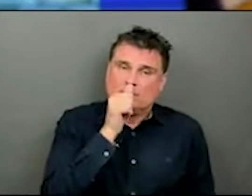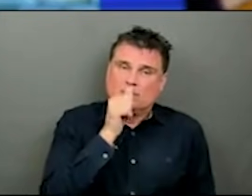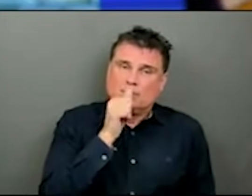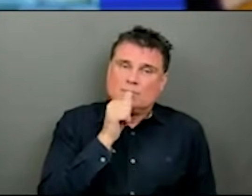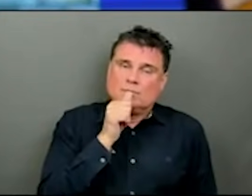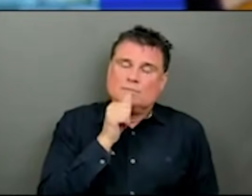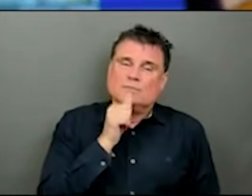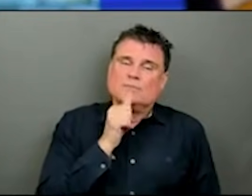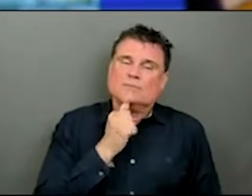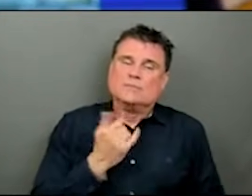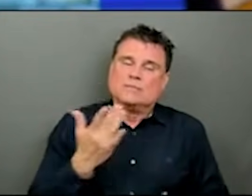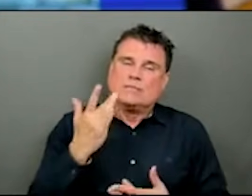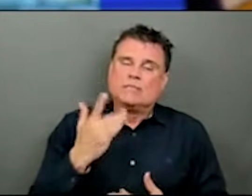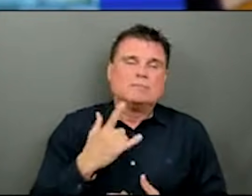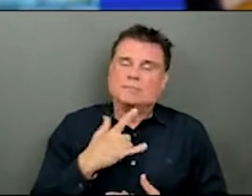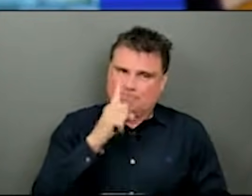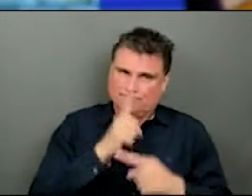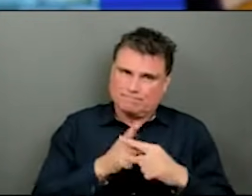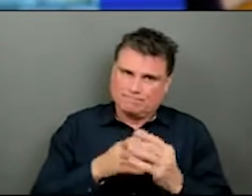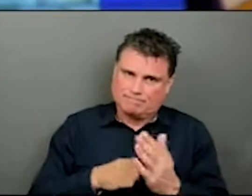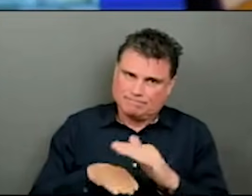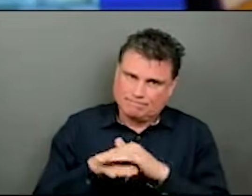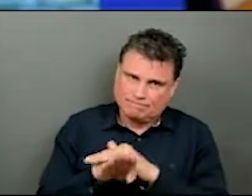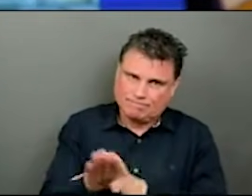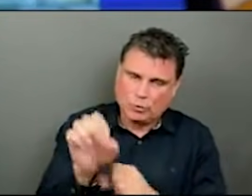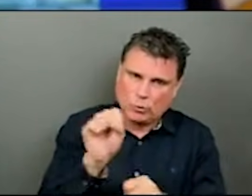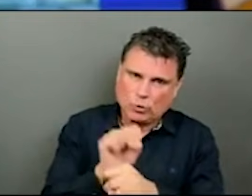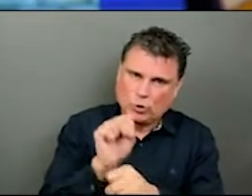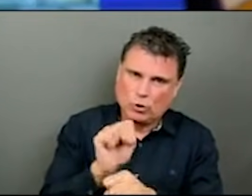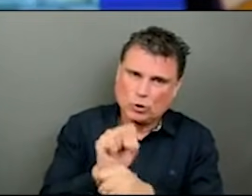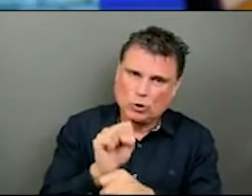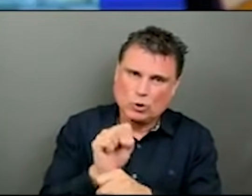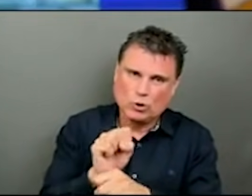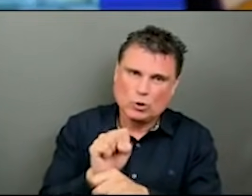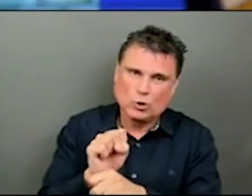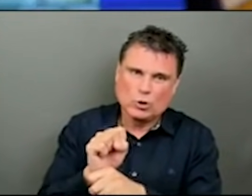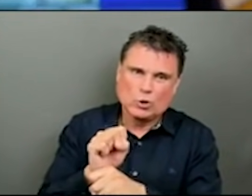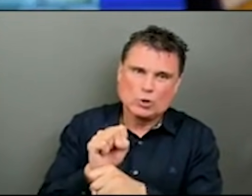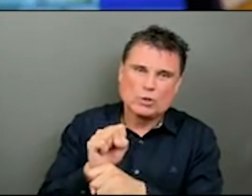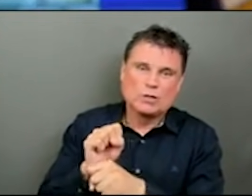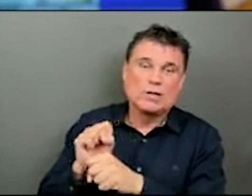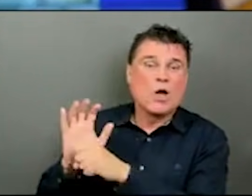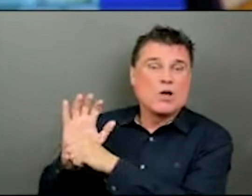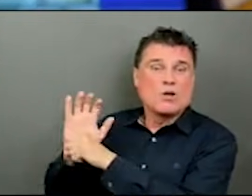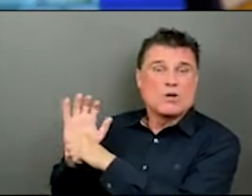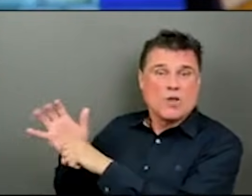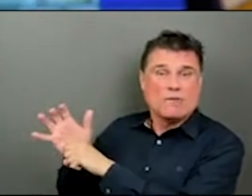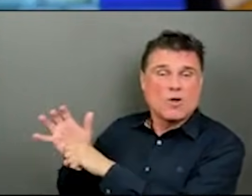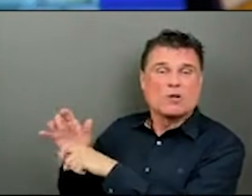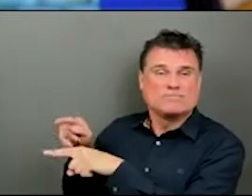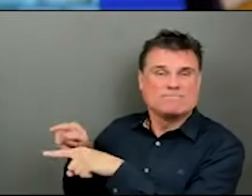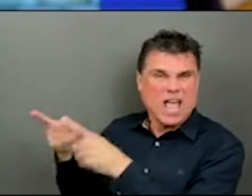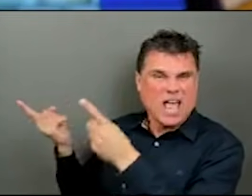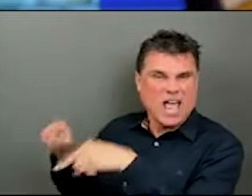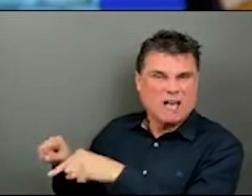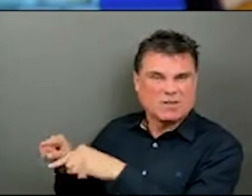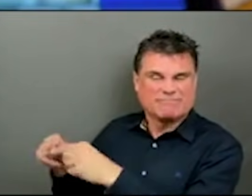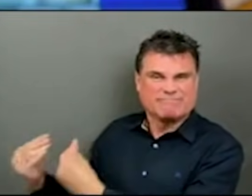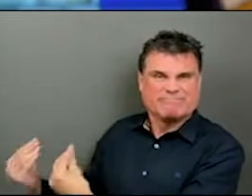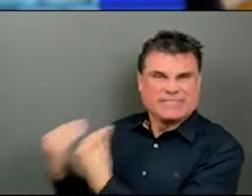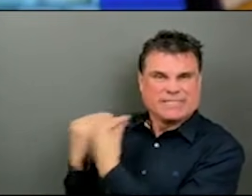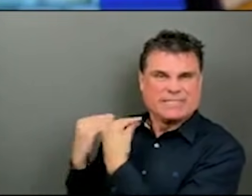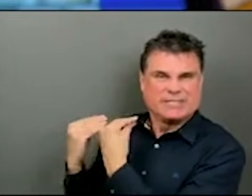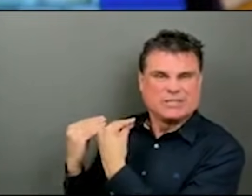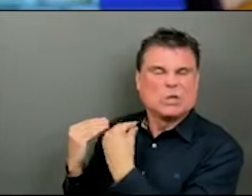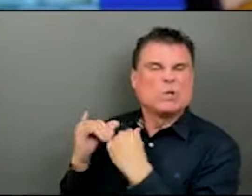themselves a hero because they're going to take one for the team. Well, what we've learned from COVID-19 is that's not what we want. We don't want heroes.